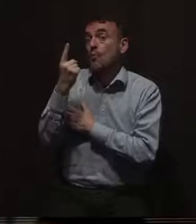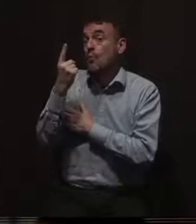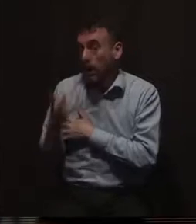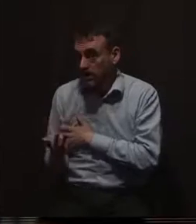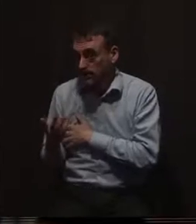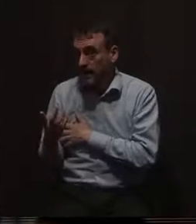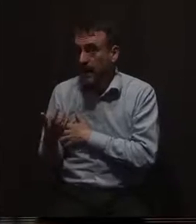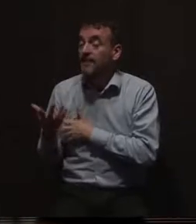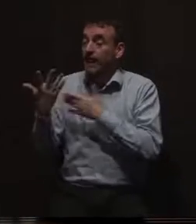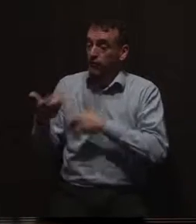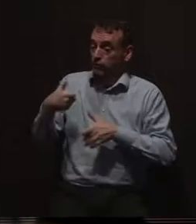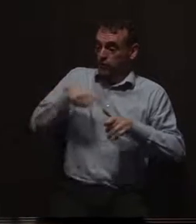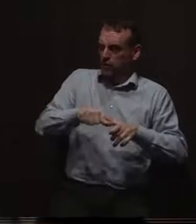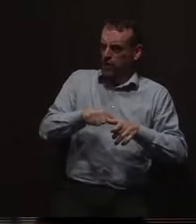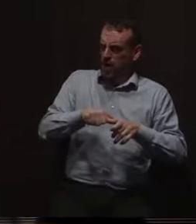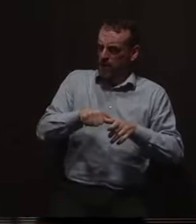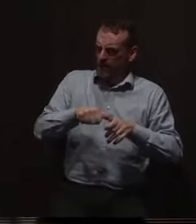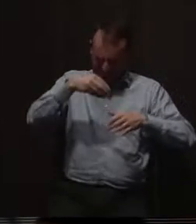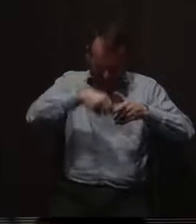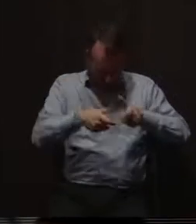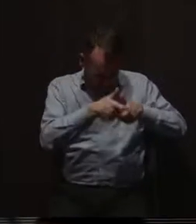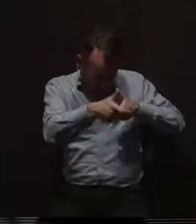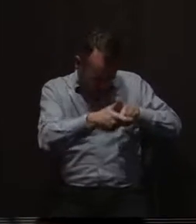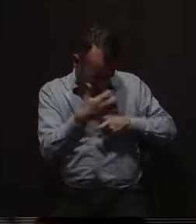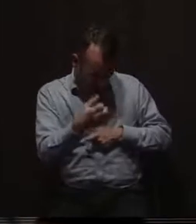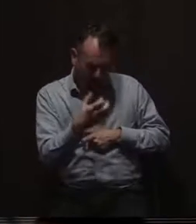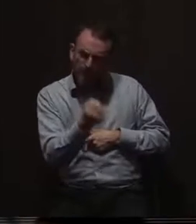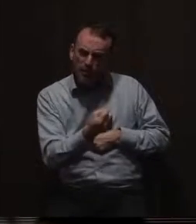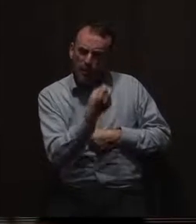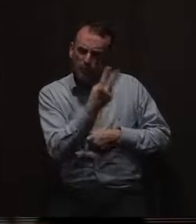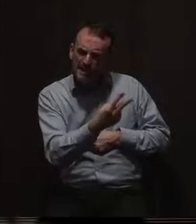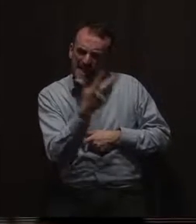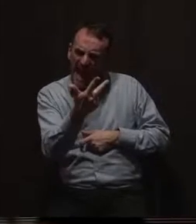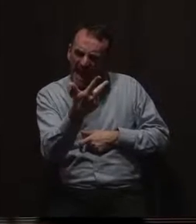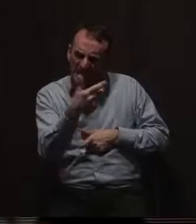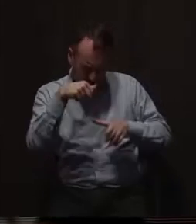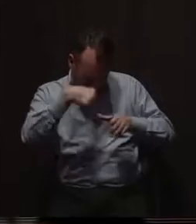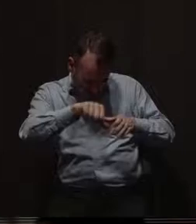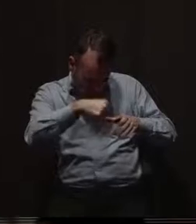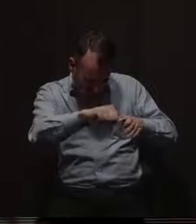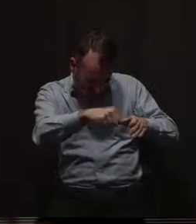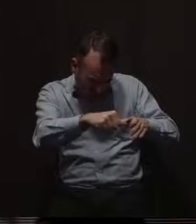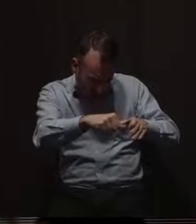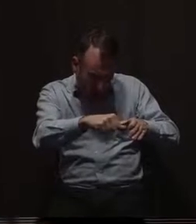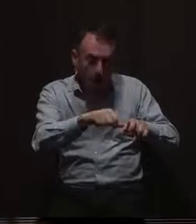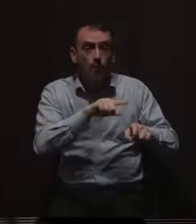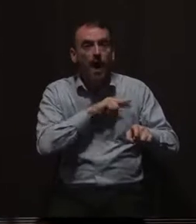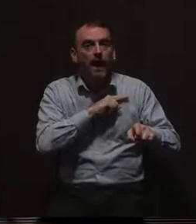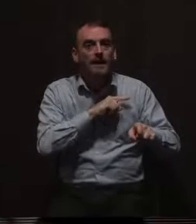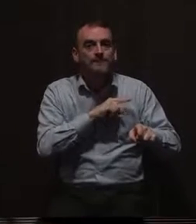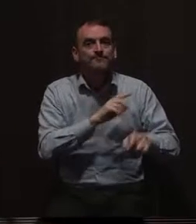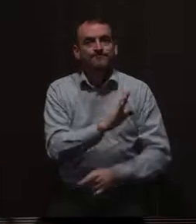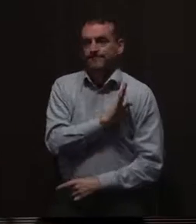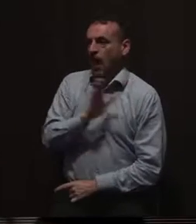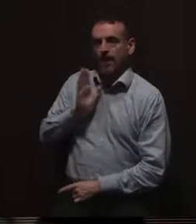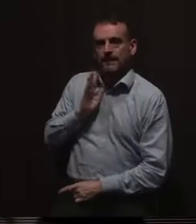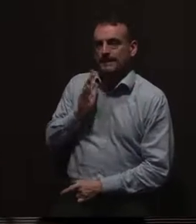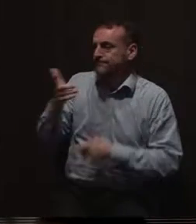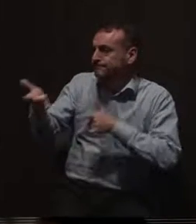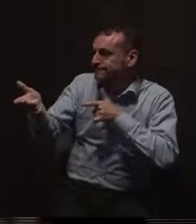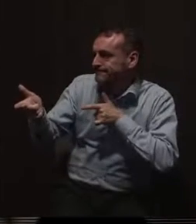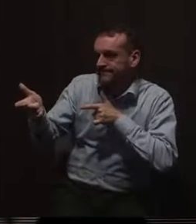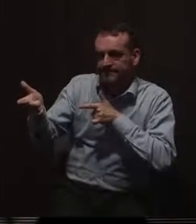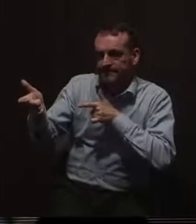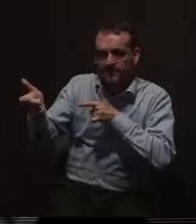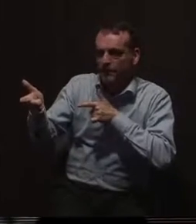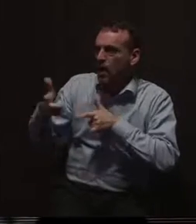shoot each other. And we're only looking at all the atrocities that we do, and they are there. I don't deny those. But I think it's also very important to look at, actually,